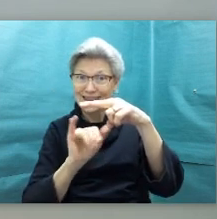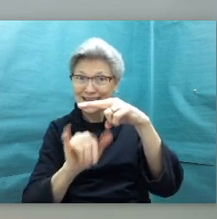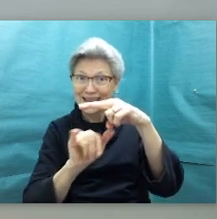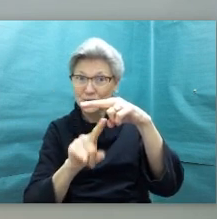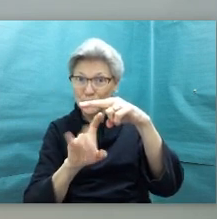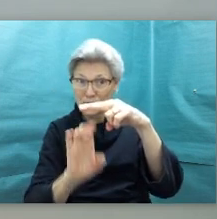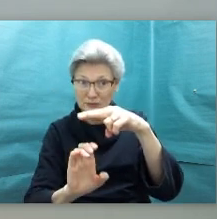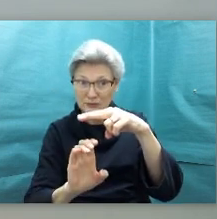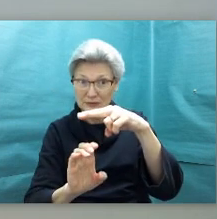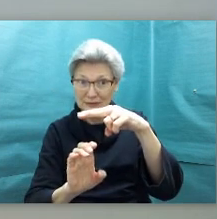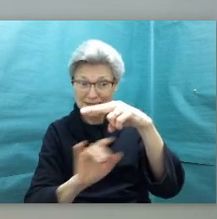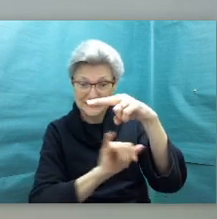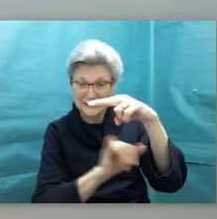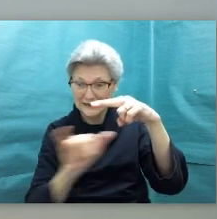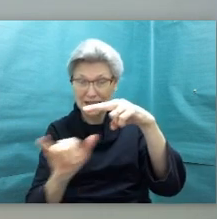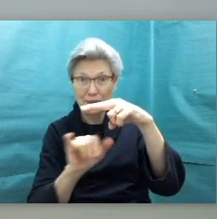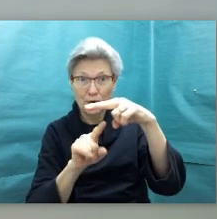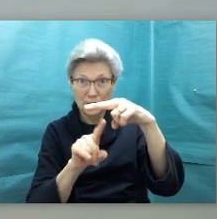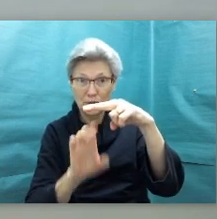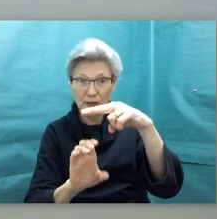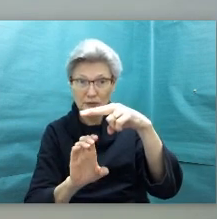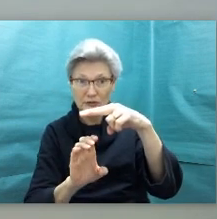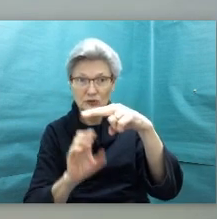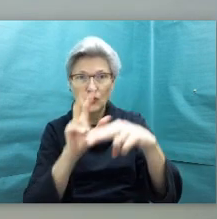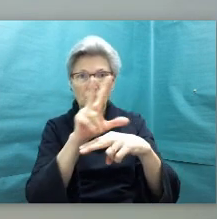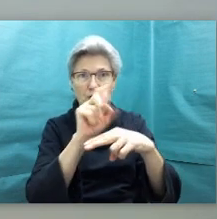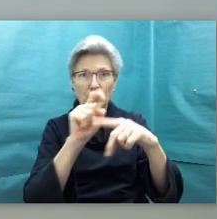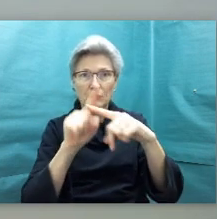about adding these parts of a total